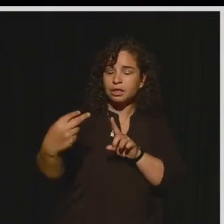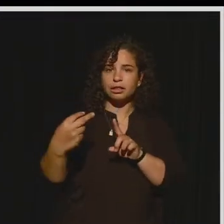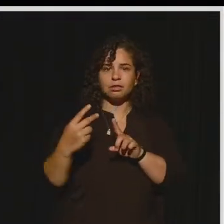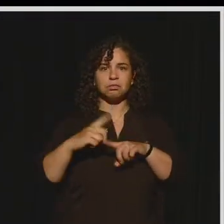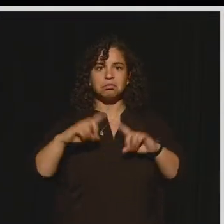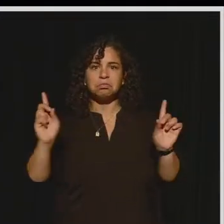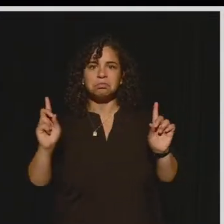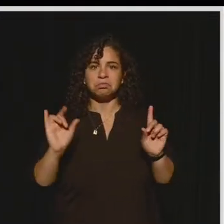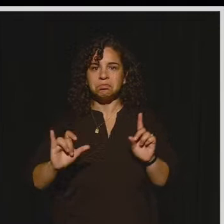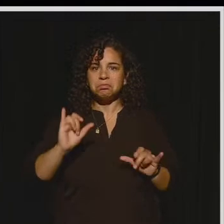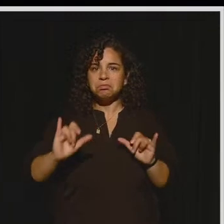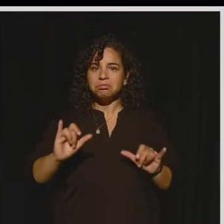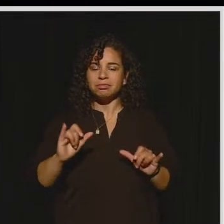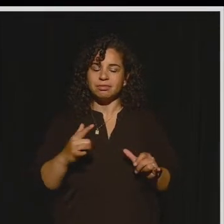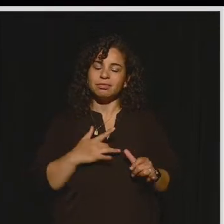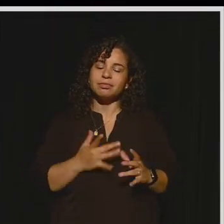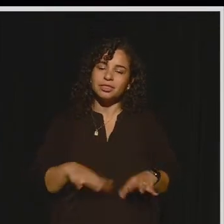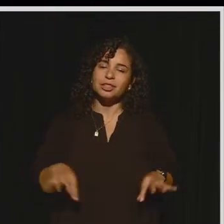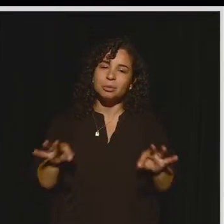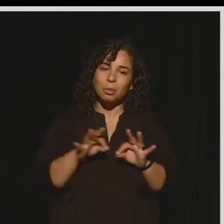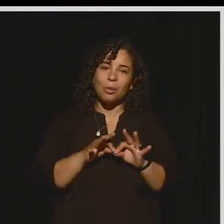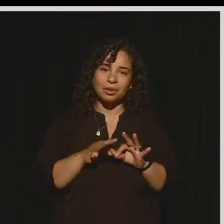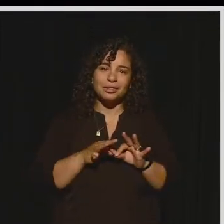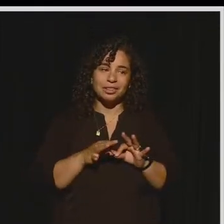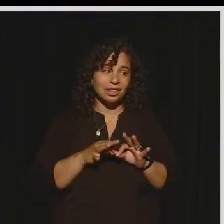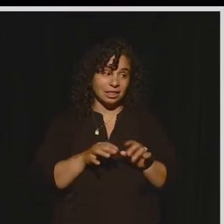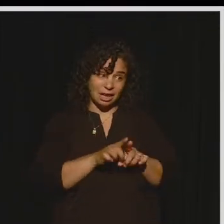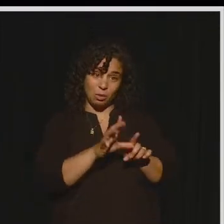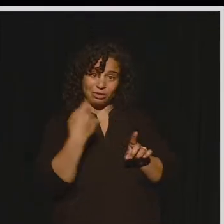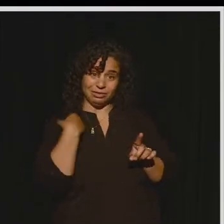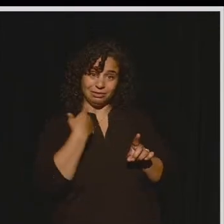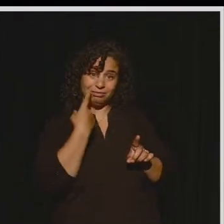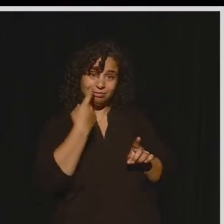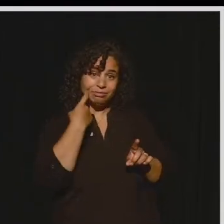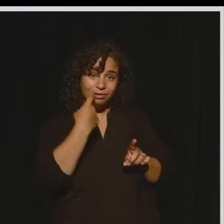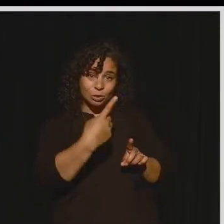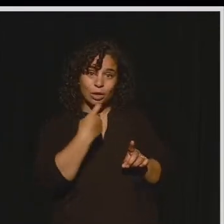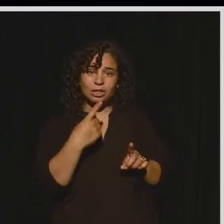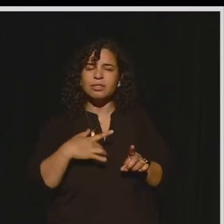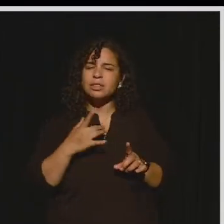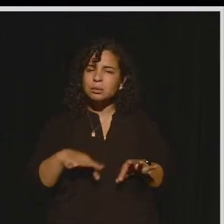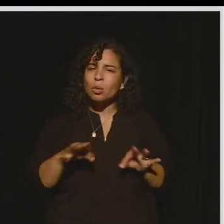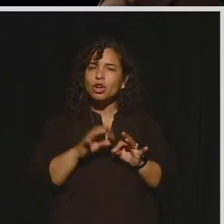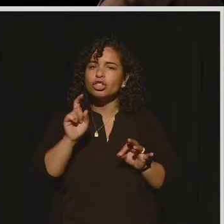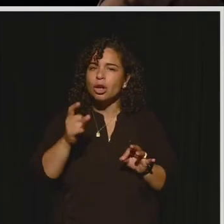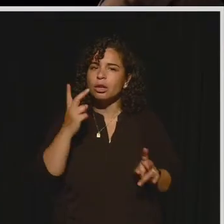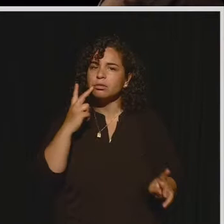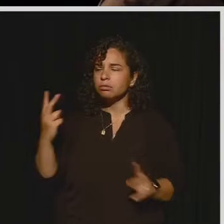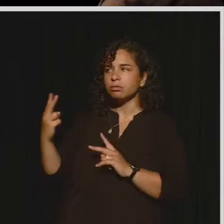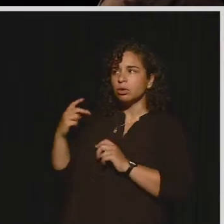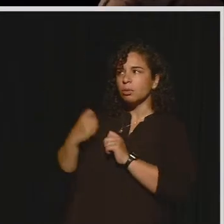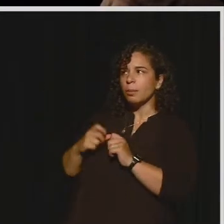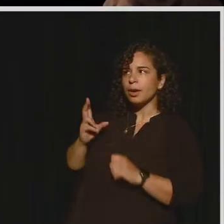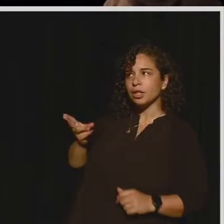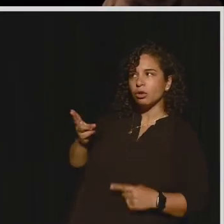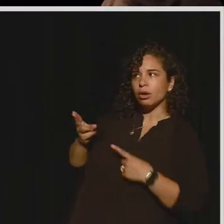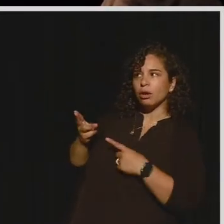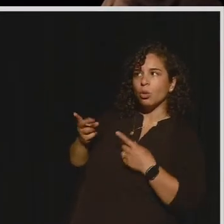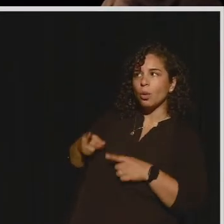I think that it's important, you know, one of the questions you got, I think it's important that we remember our history too. And